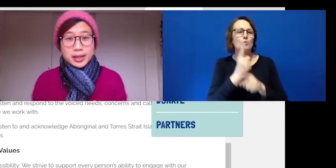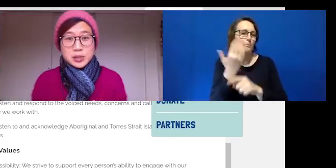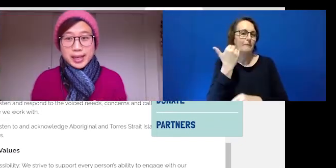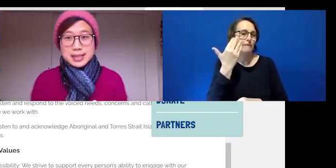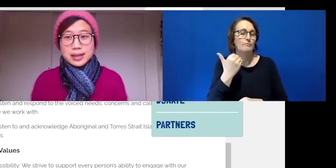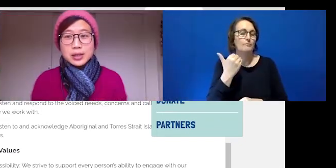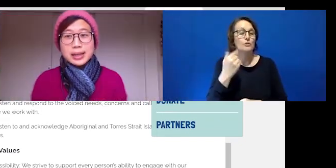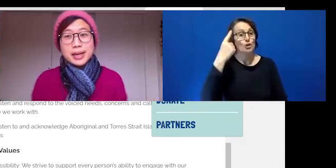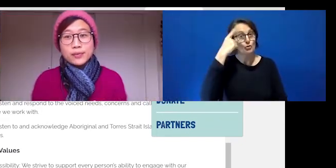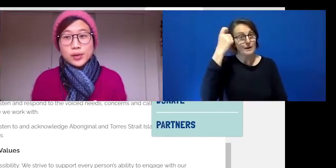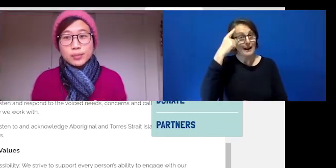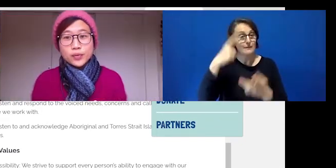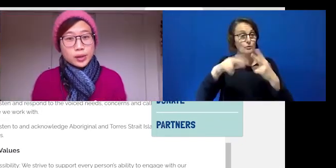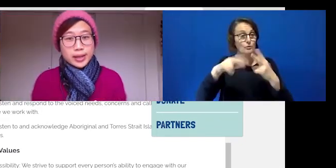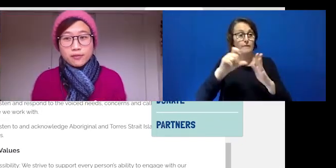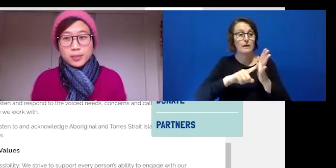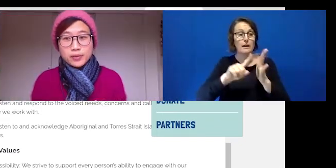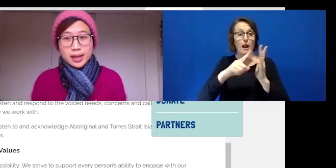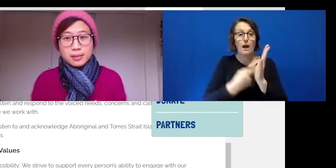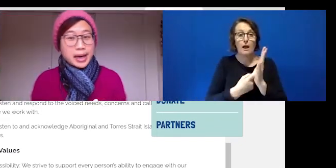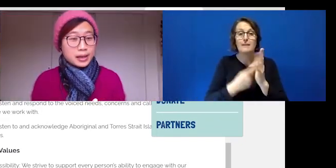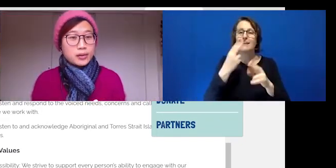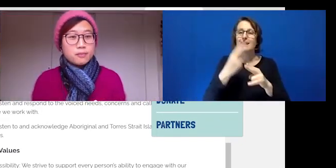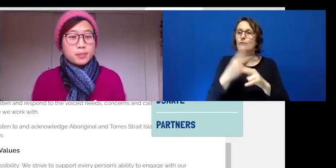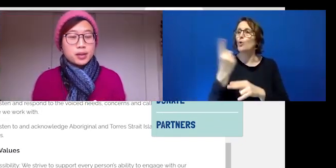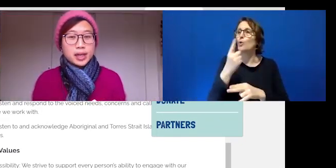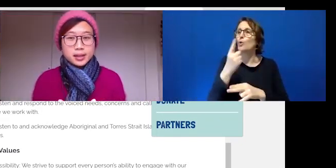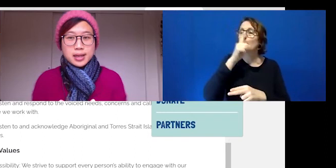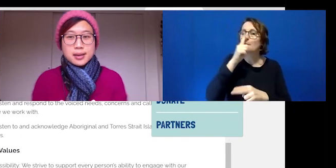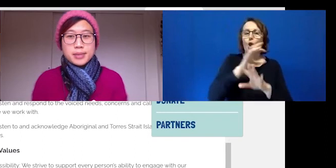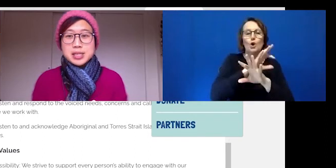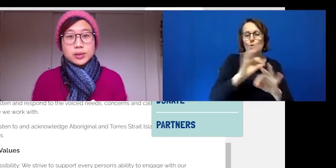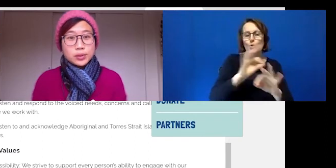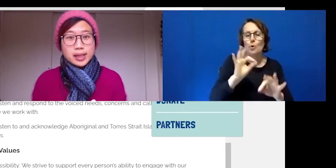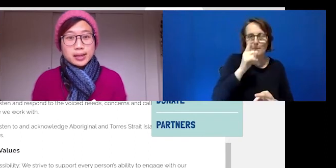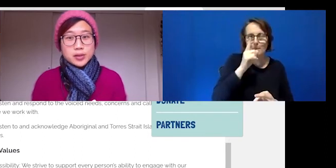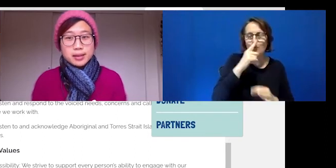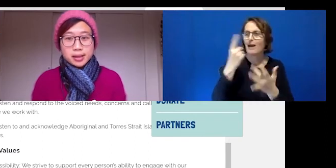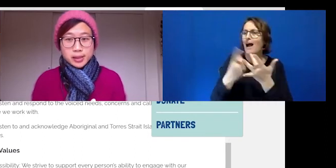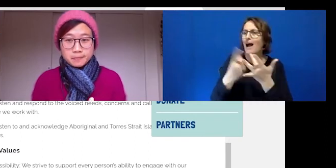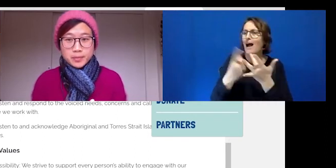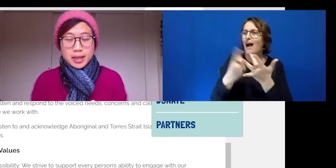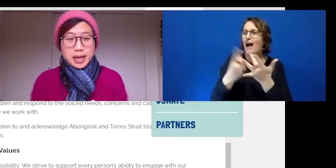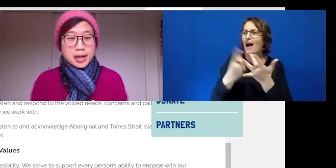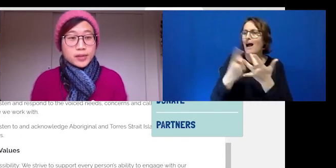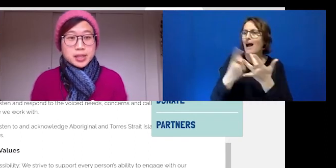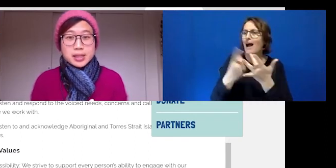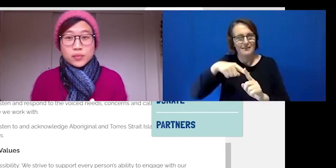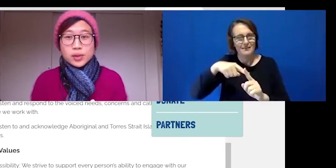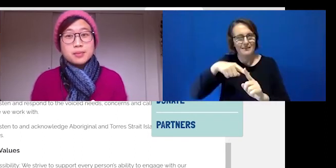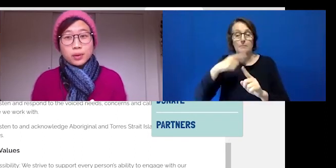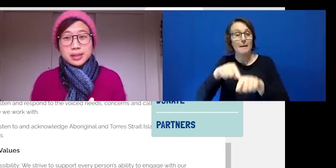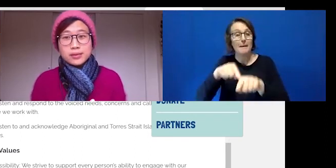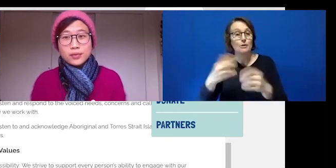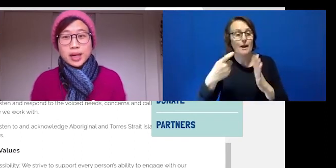is a shared space and online platform for creative people of color by creative people of color based on Kulin country in Melbourne. Our vision is